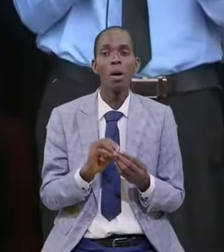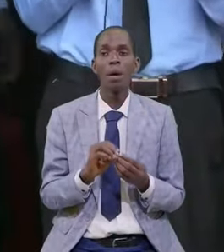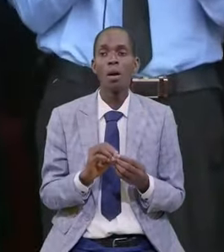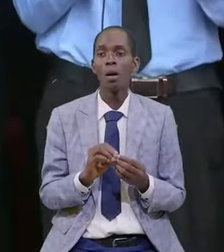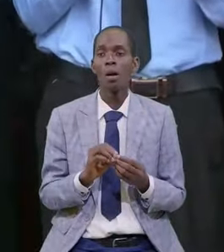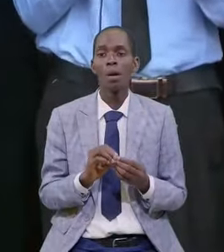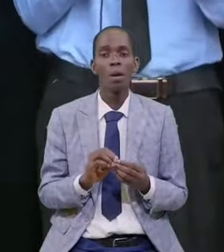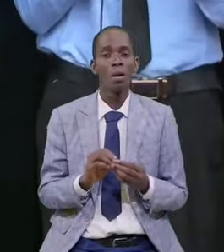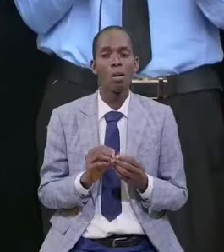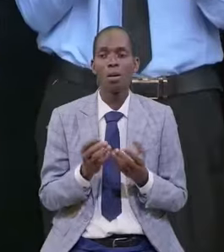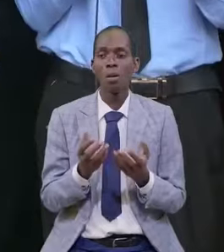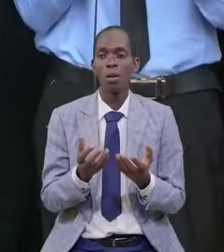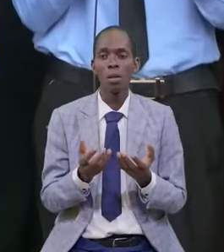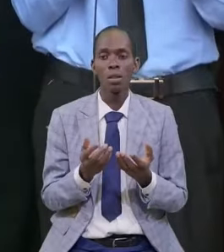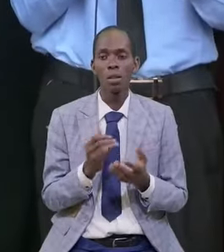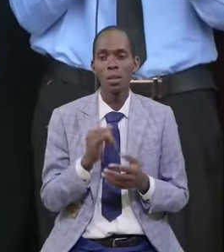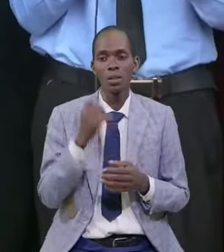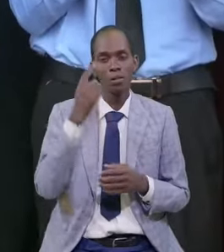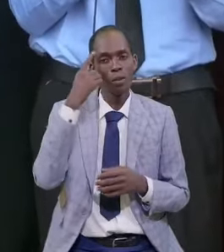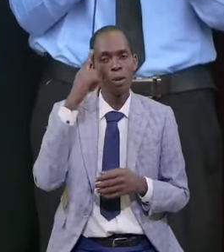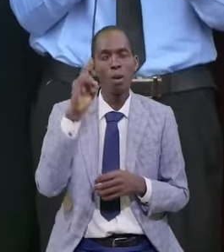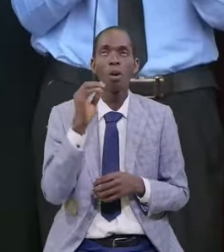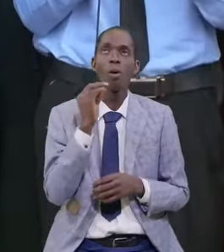from long